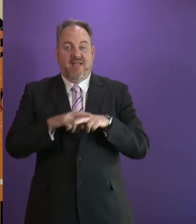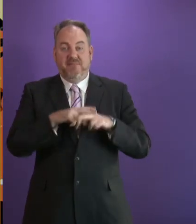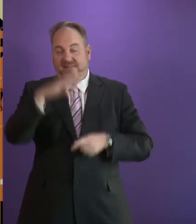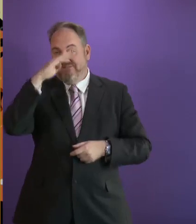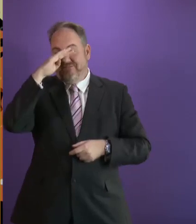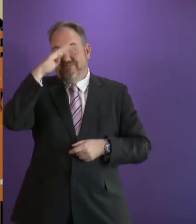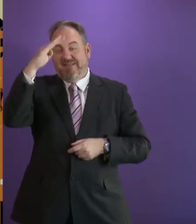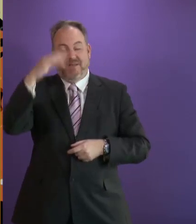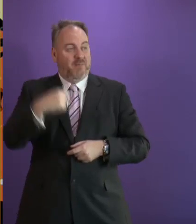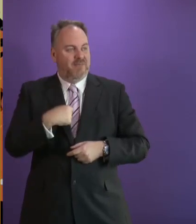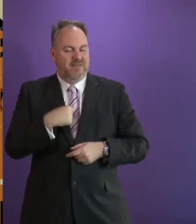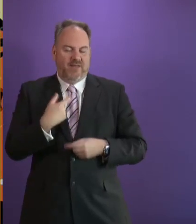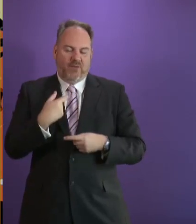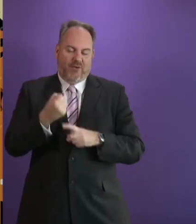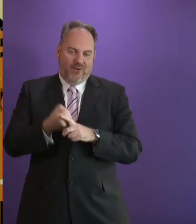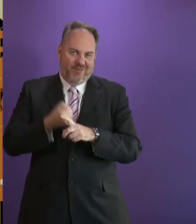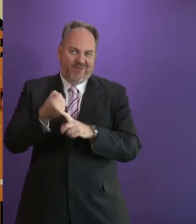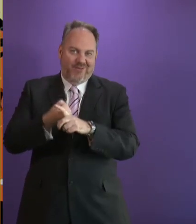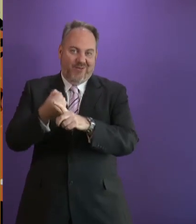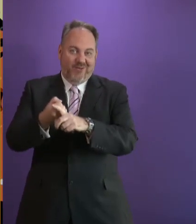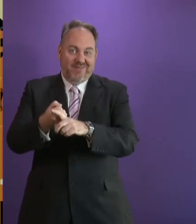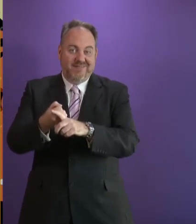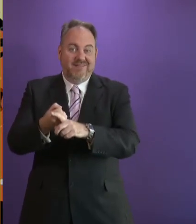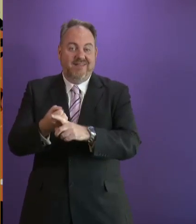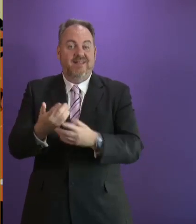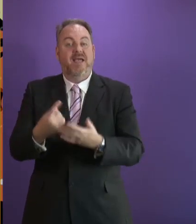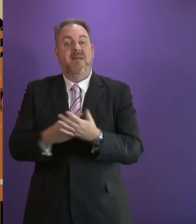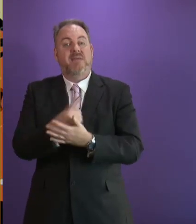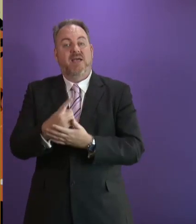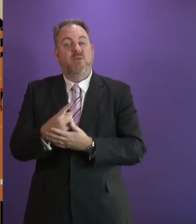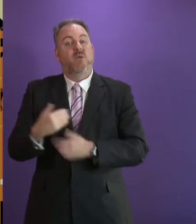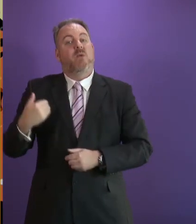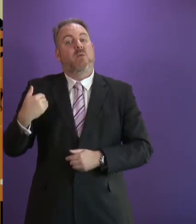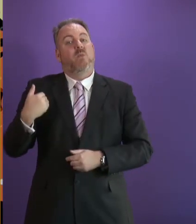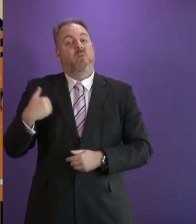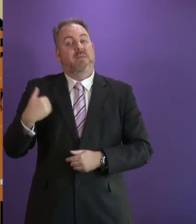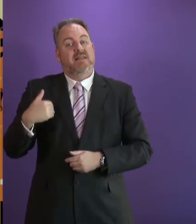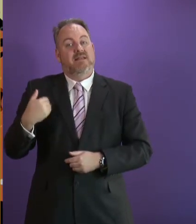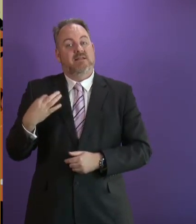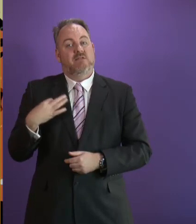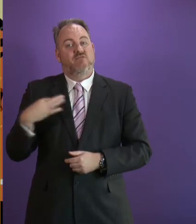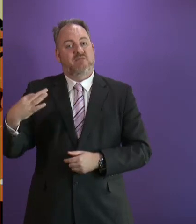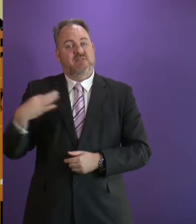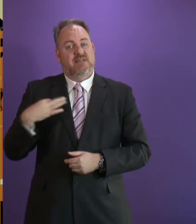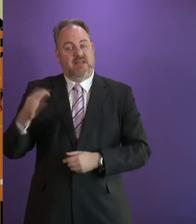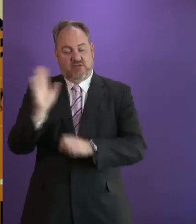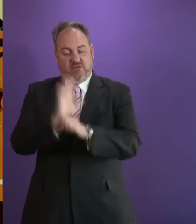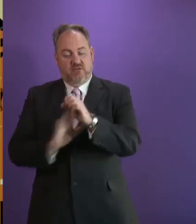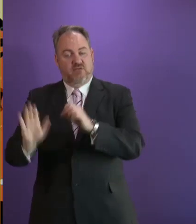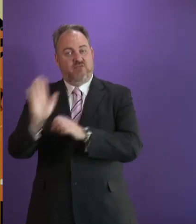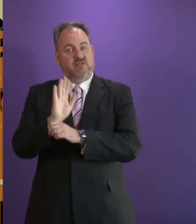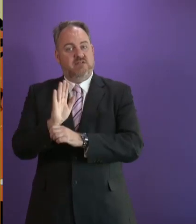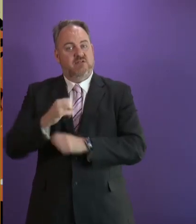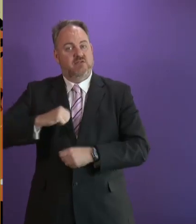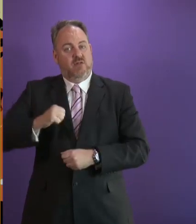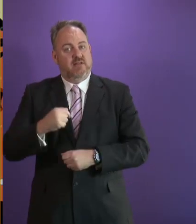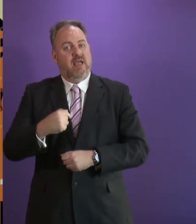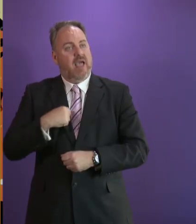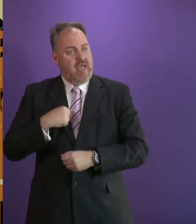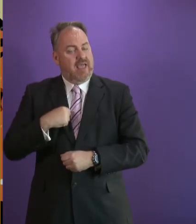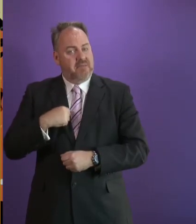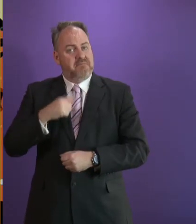And that is women's representation across Scotland. I'm a feminist.